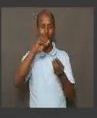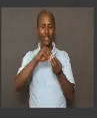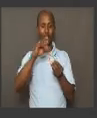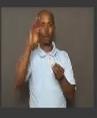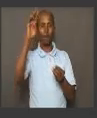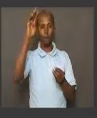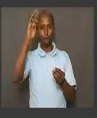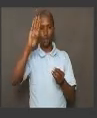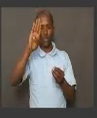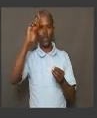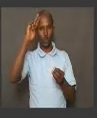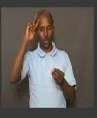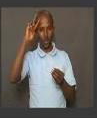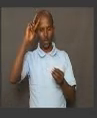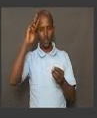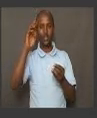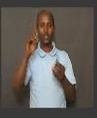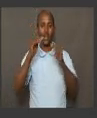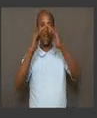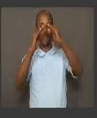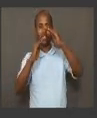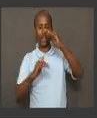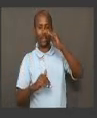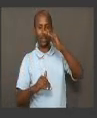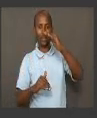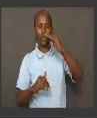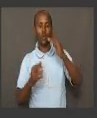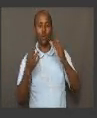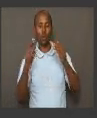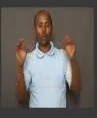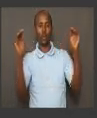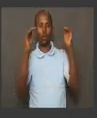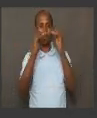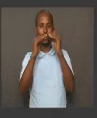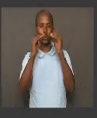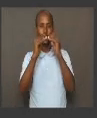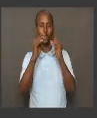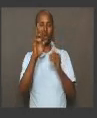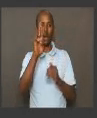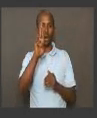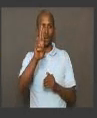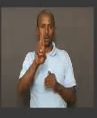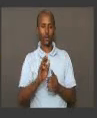b squared is less than or equal to r.